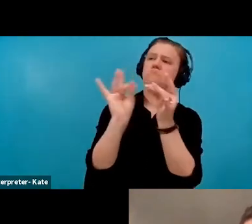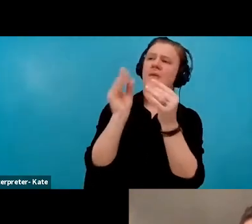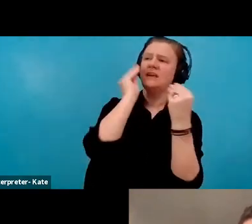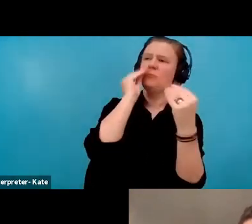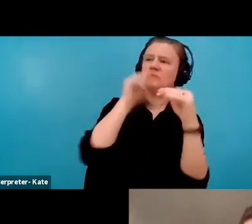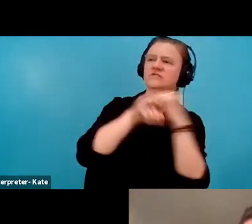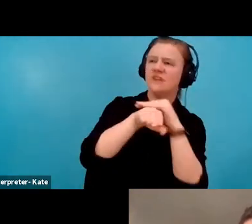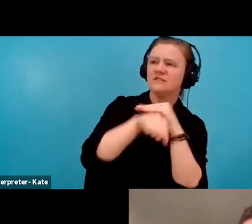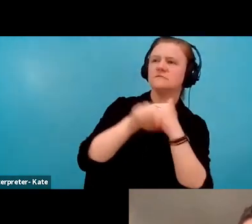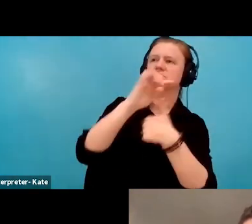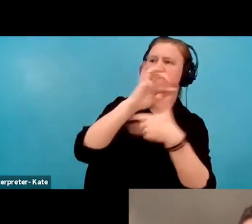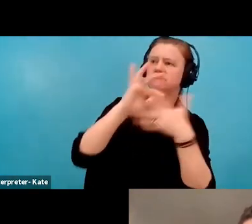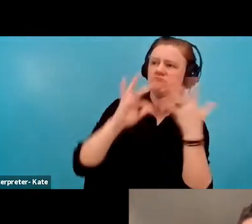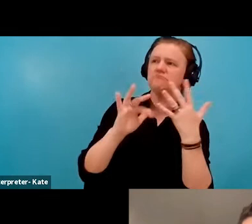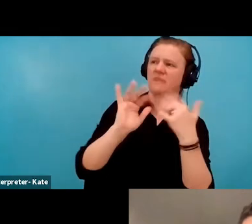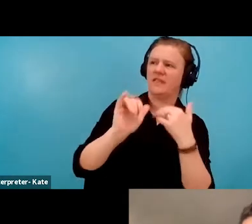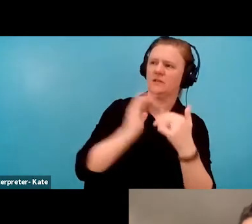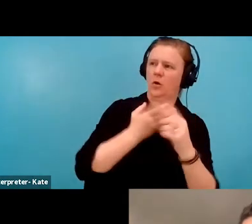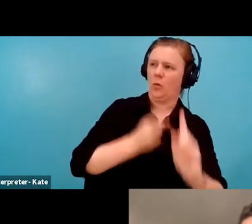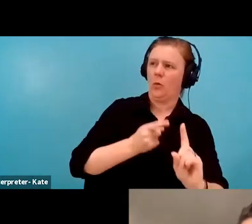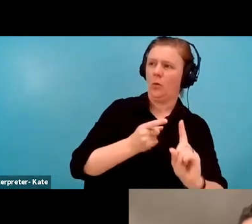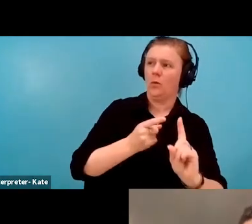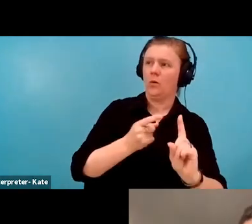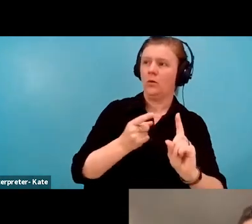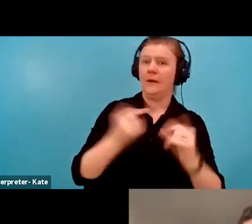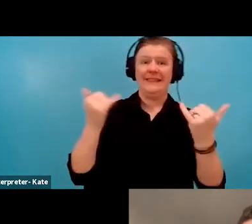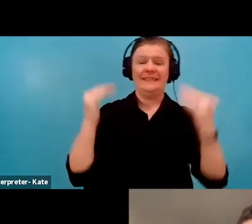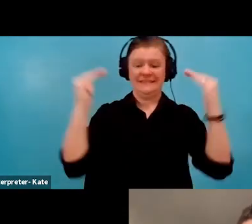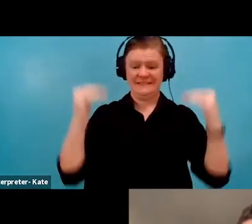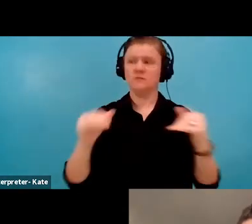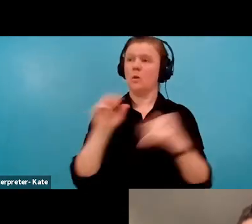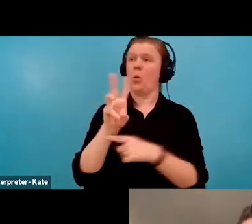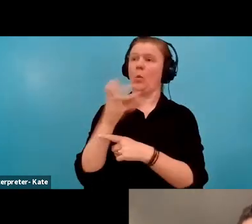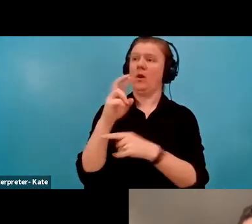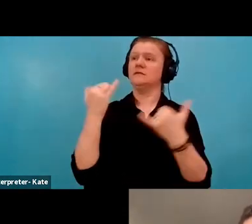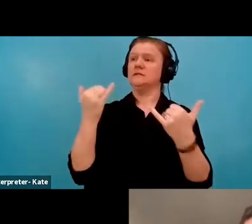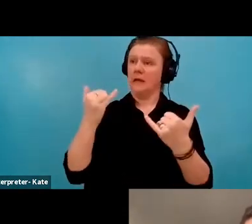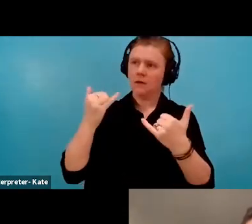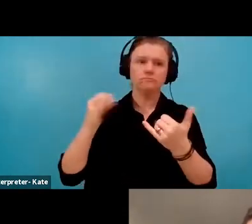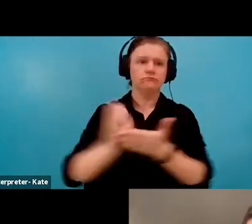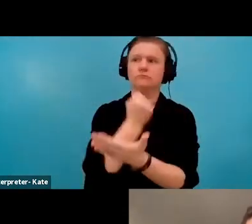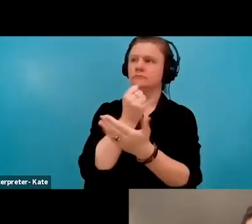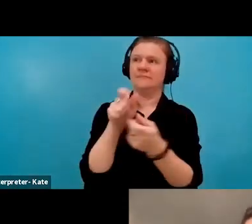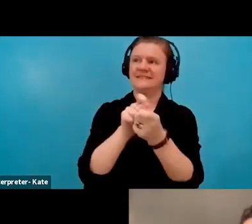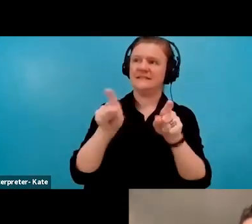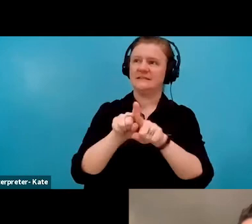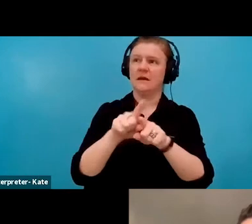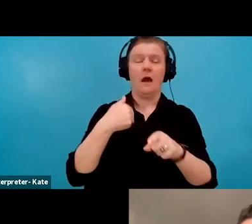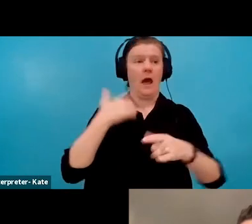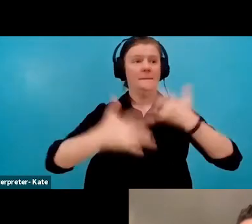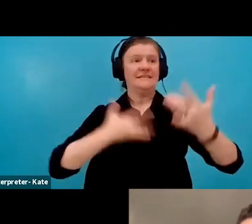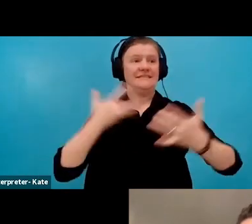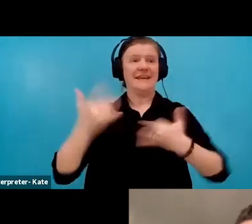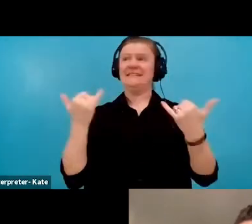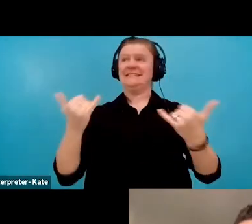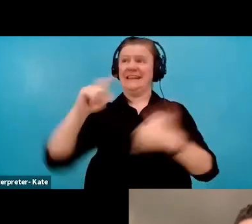a meaningful way. And this is the next installment of that. I am really excited that on Global